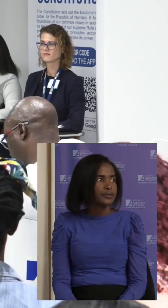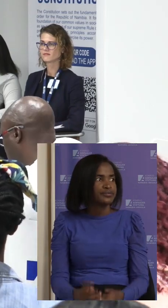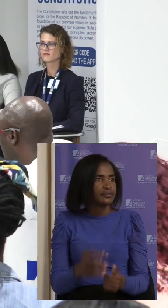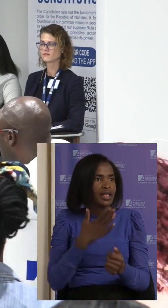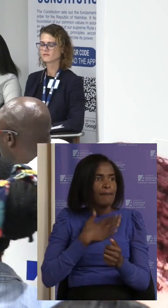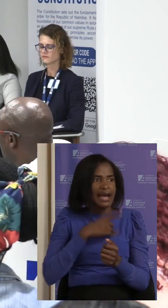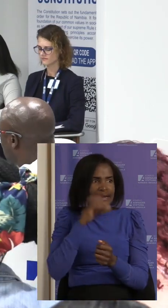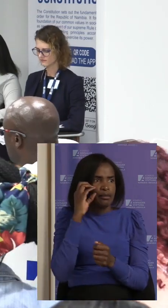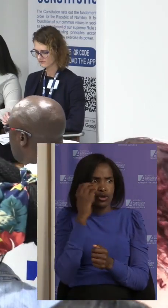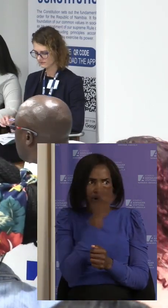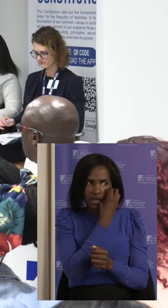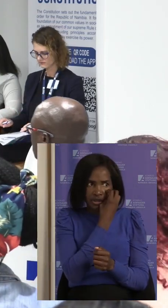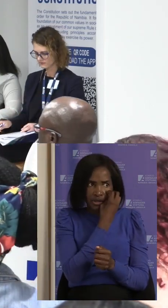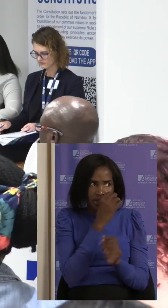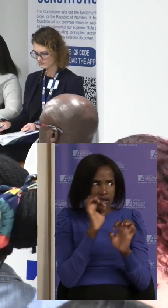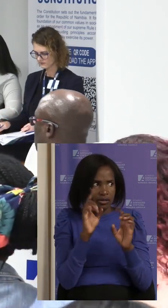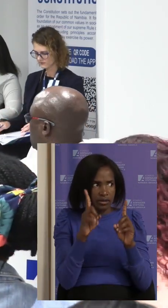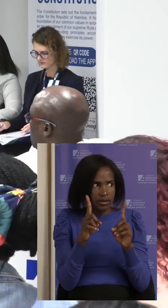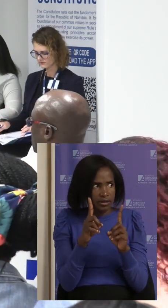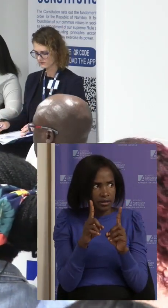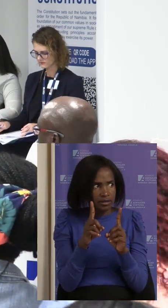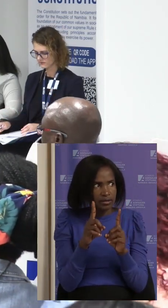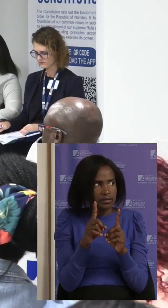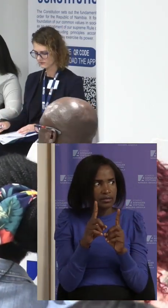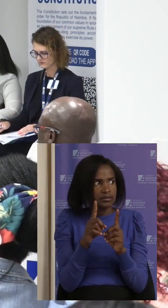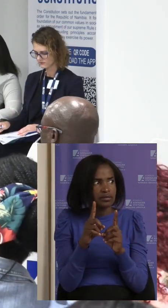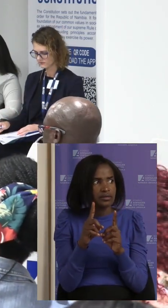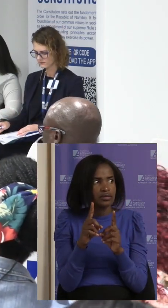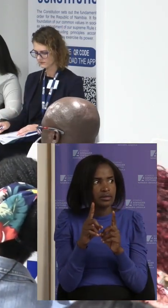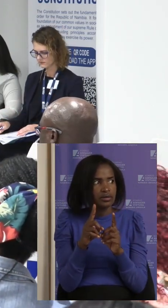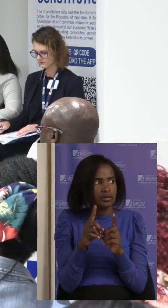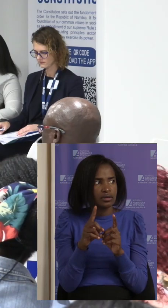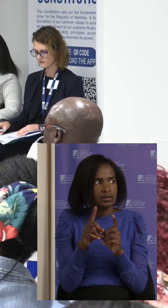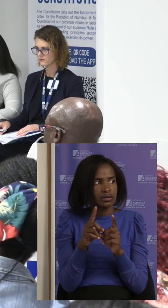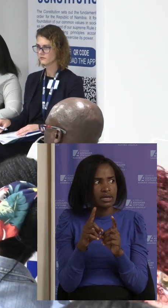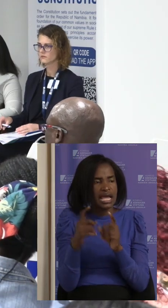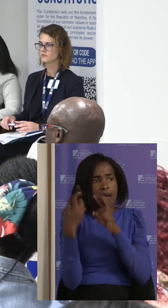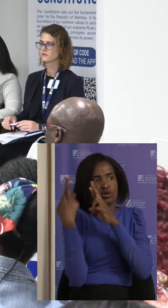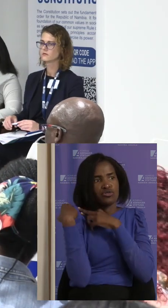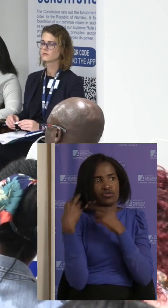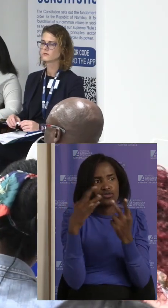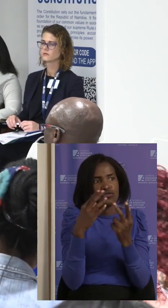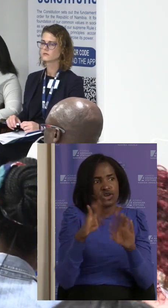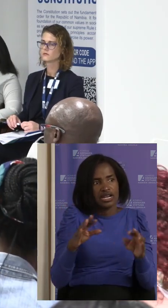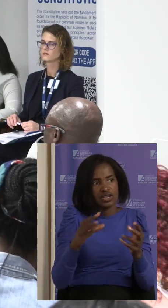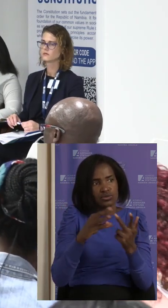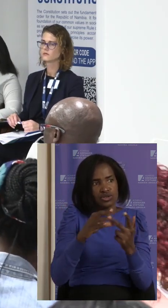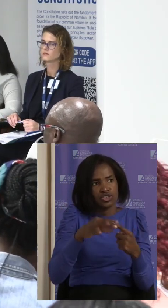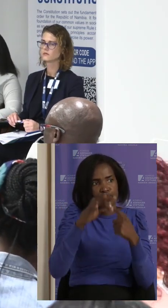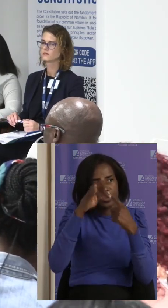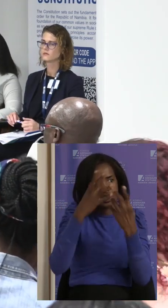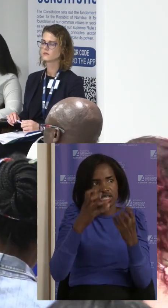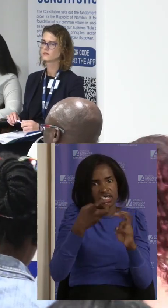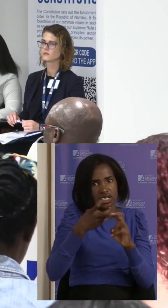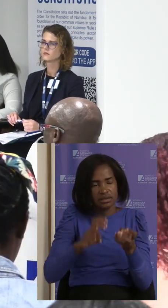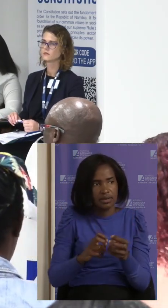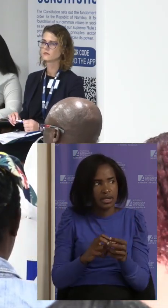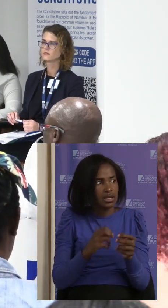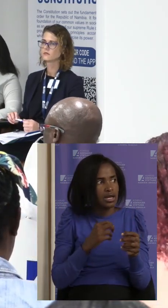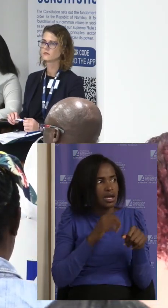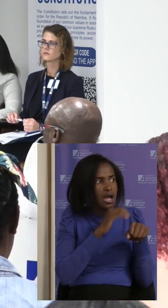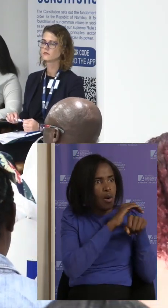Rachel Philander, Education and responsible for learners with special needs and disabilities. I just want to commend Dr.